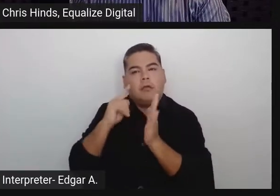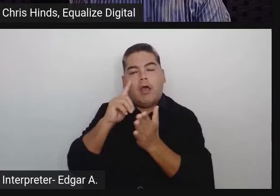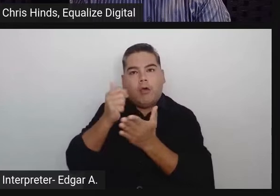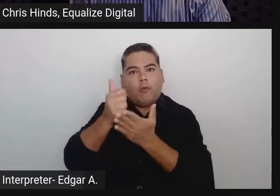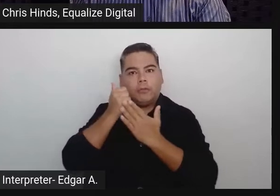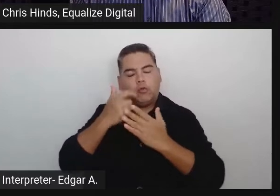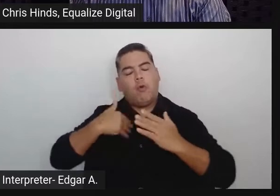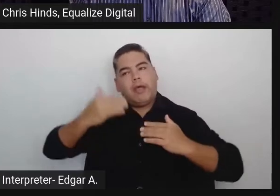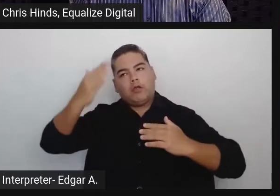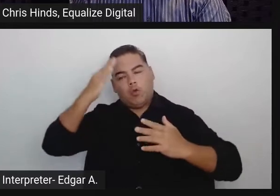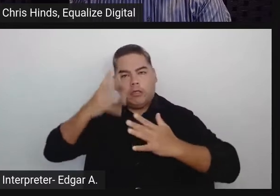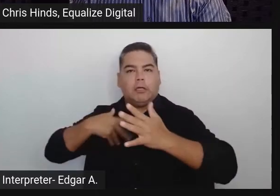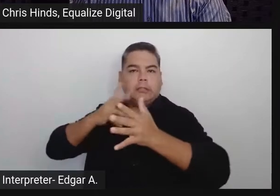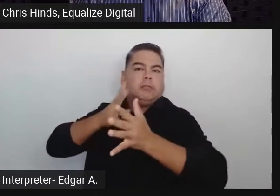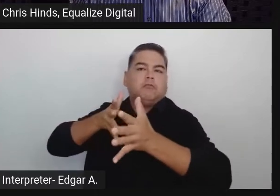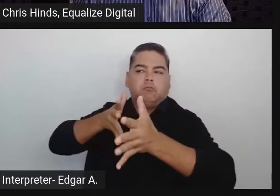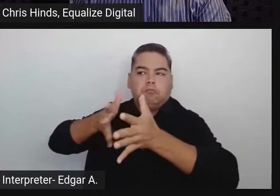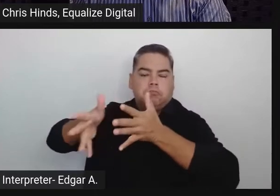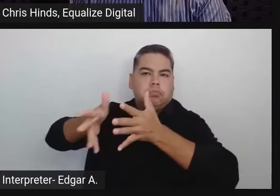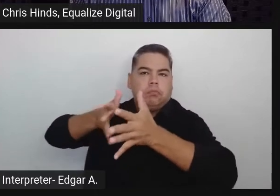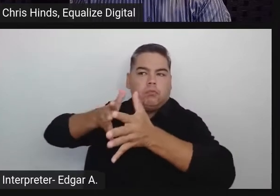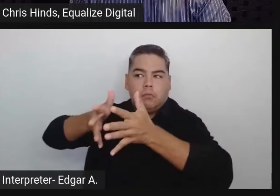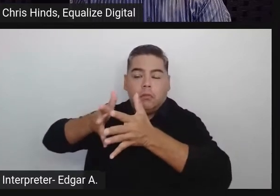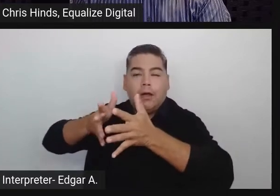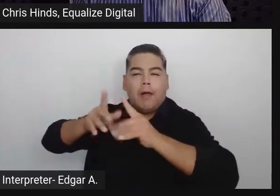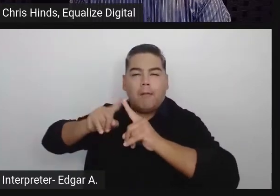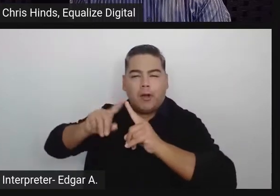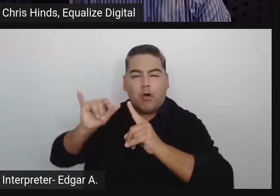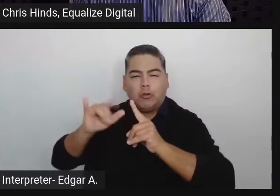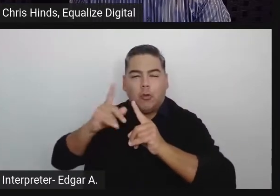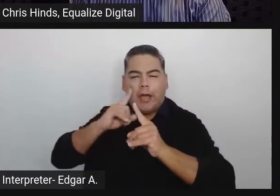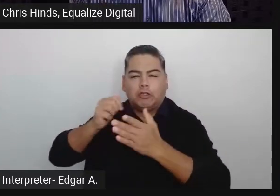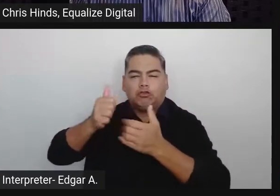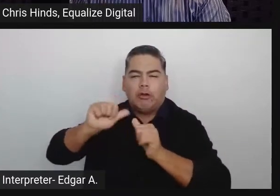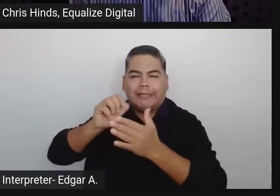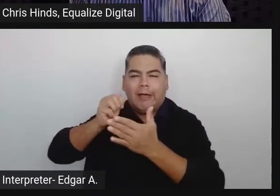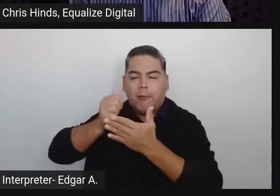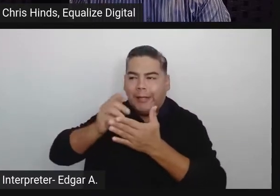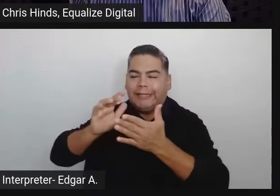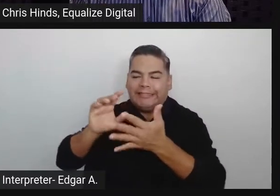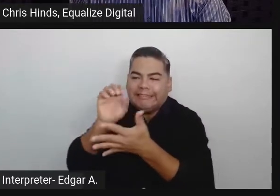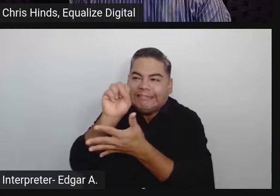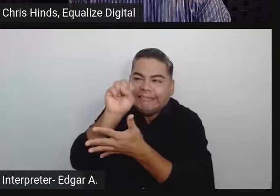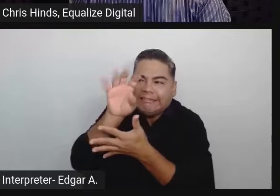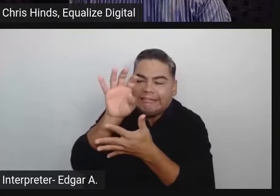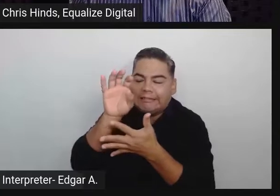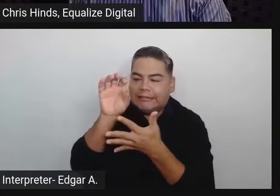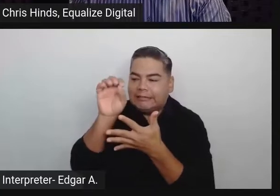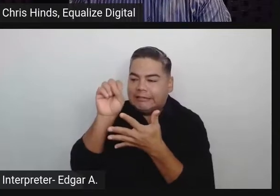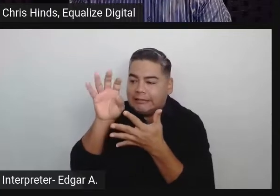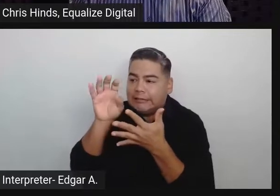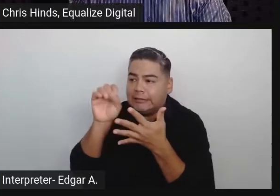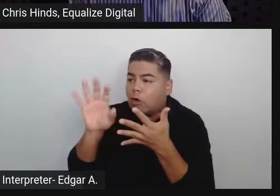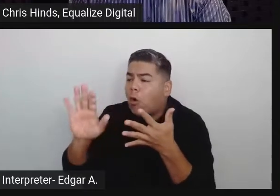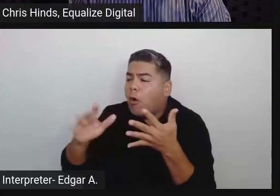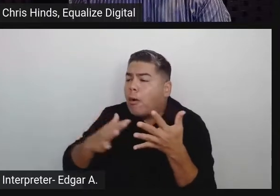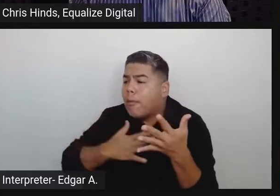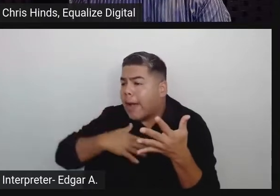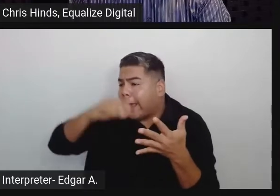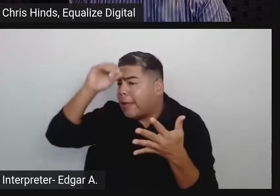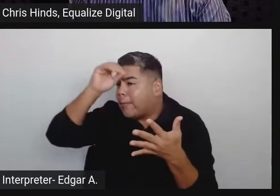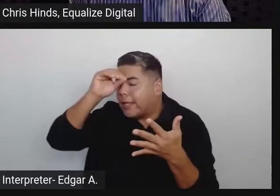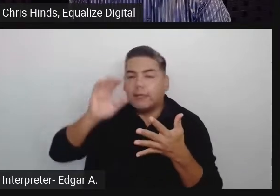approach it with like, this is why, very objectively. It's not like my opinion. It's like, this is why this